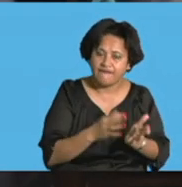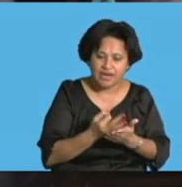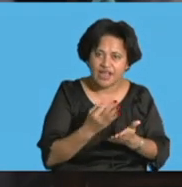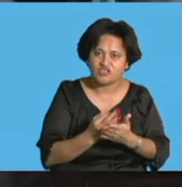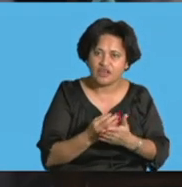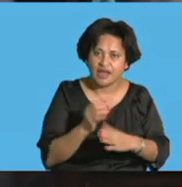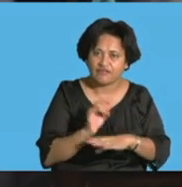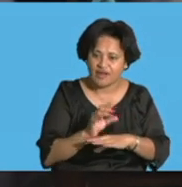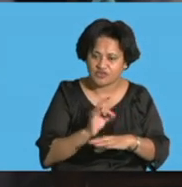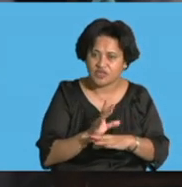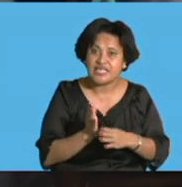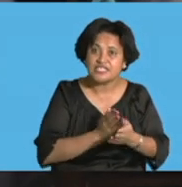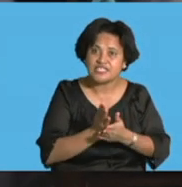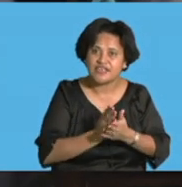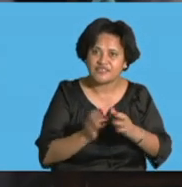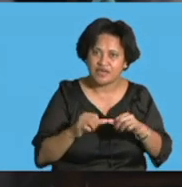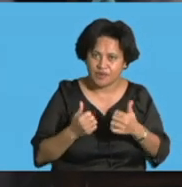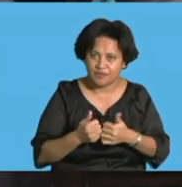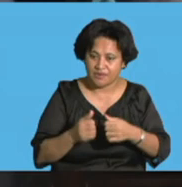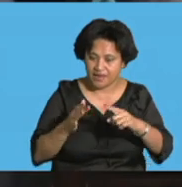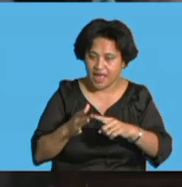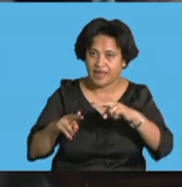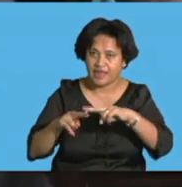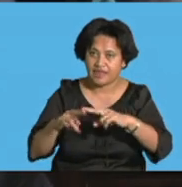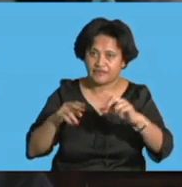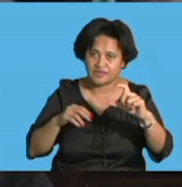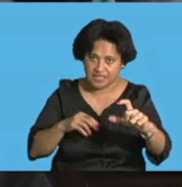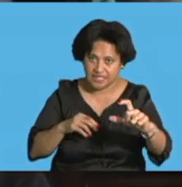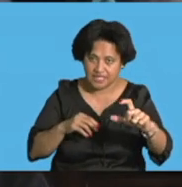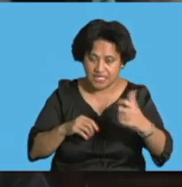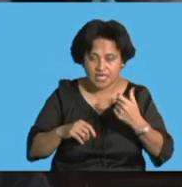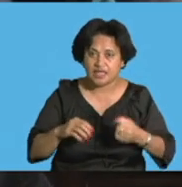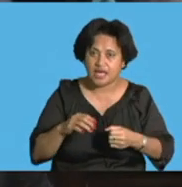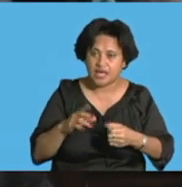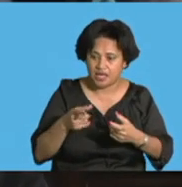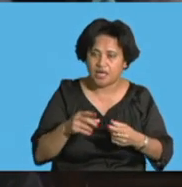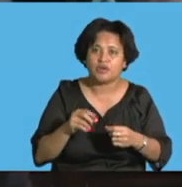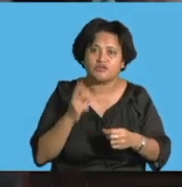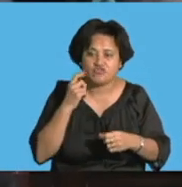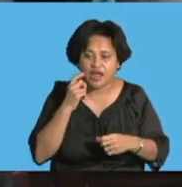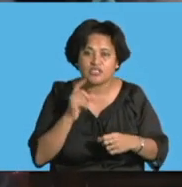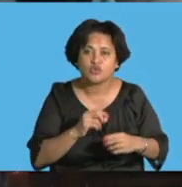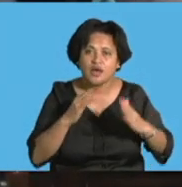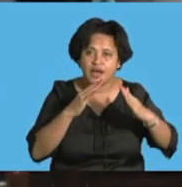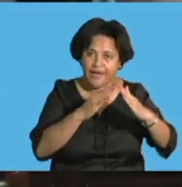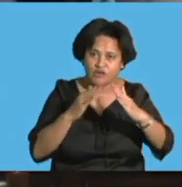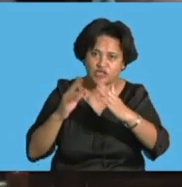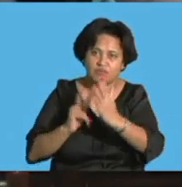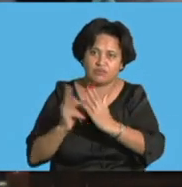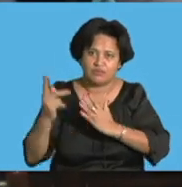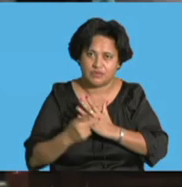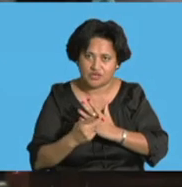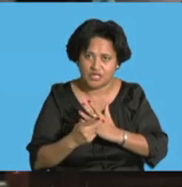agreement with IFC to assist in the design and implementation of housing projects. 6 sites have